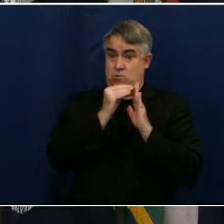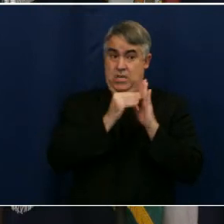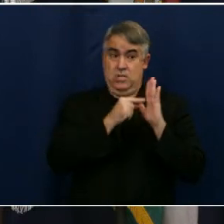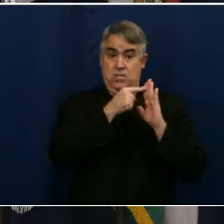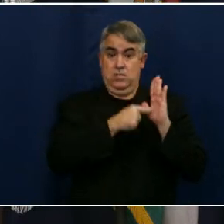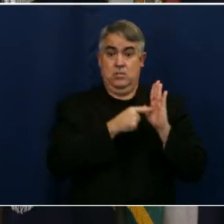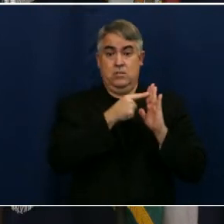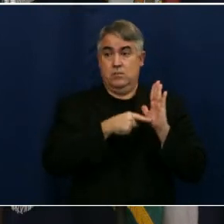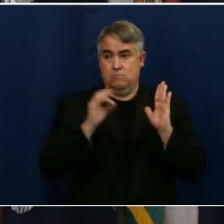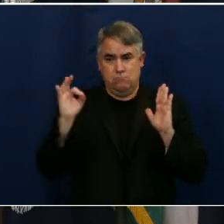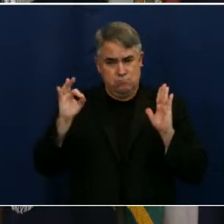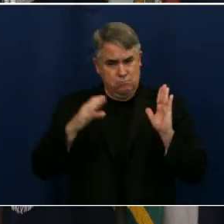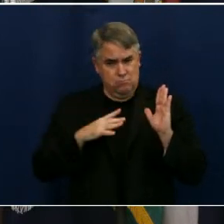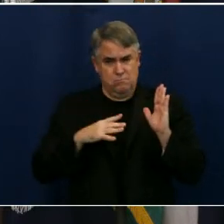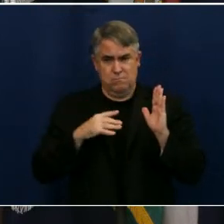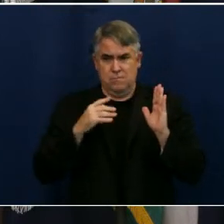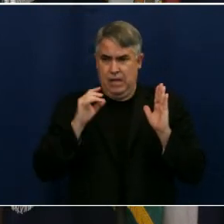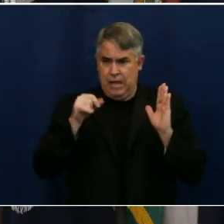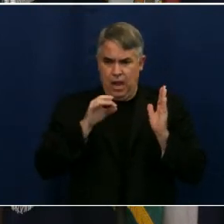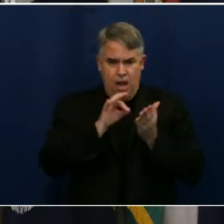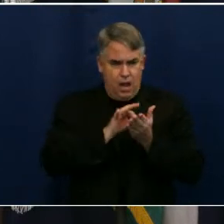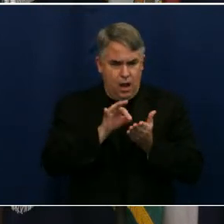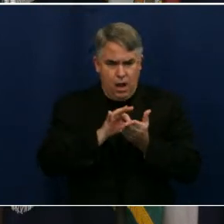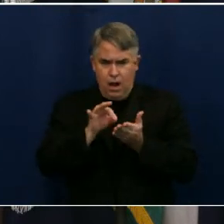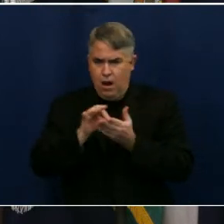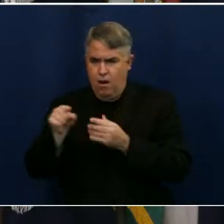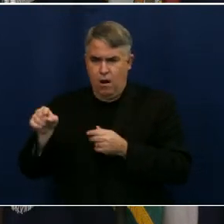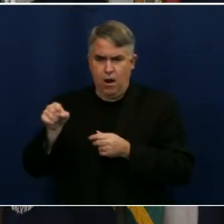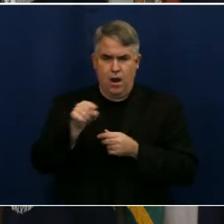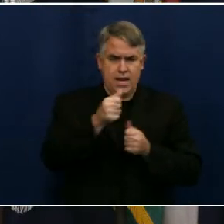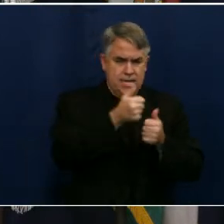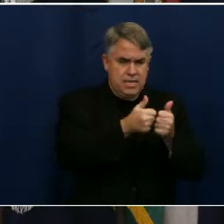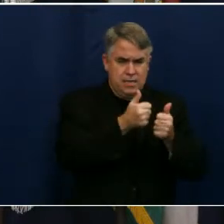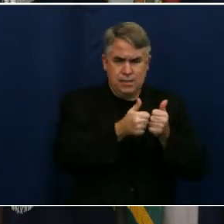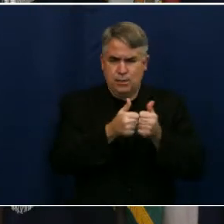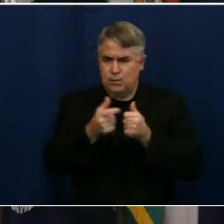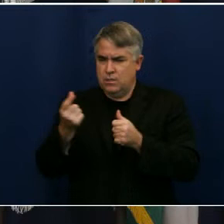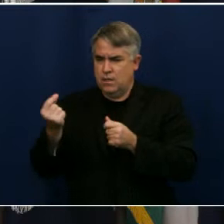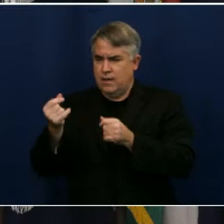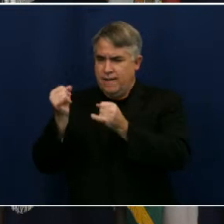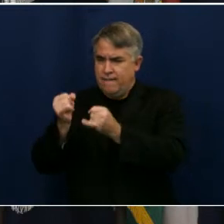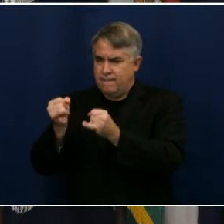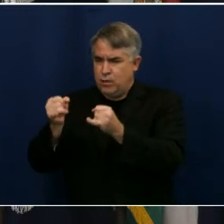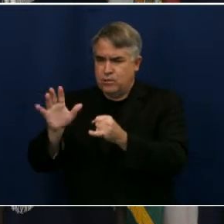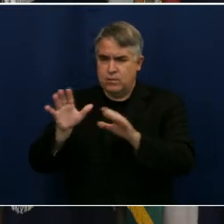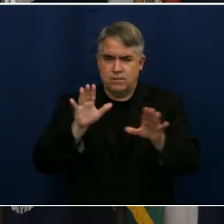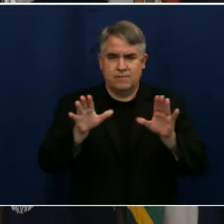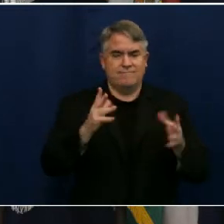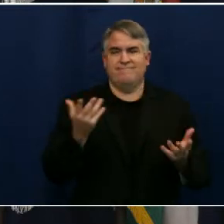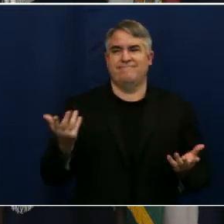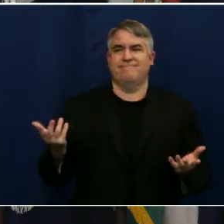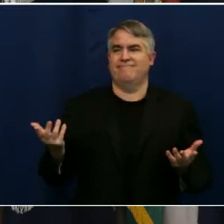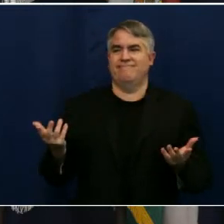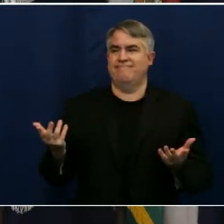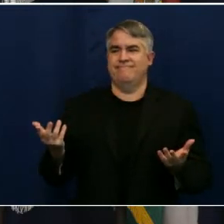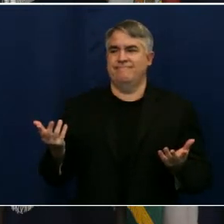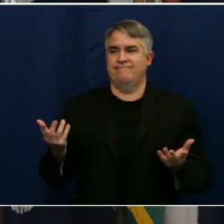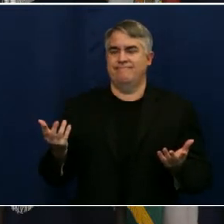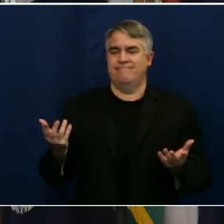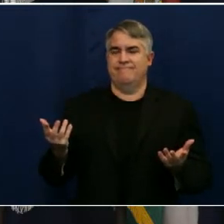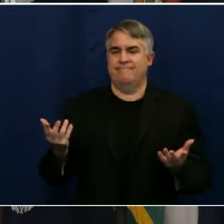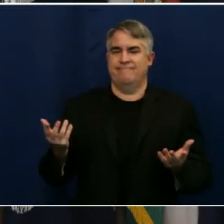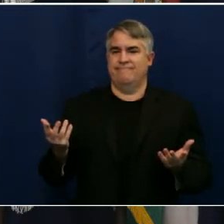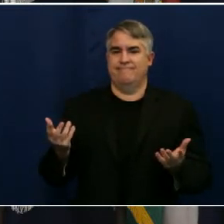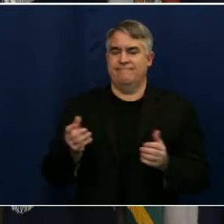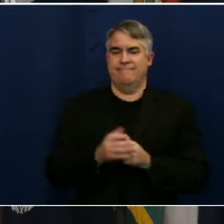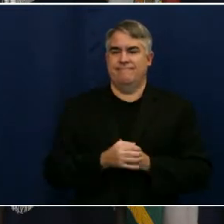capacity, by and large, to look at individuals by their classifications, by what classifications